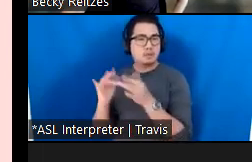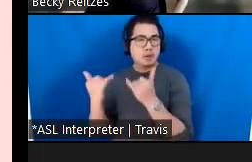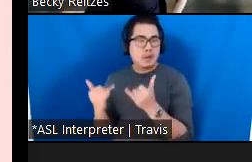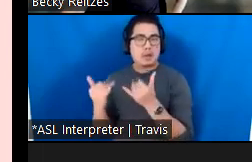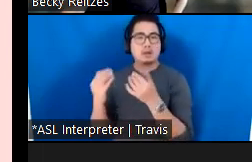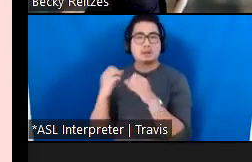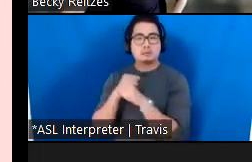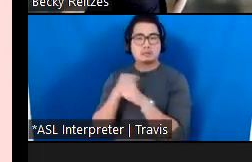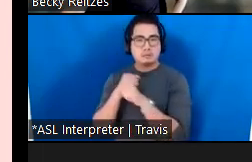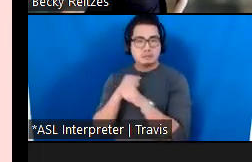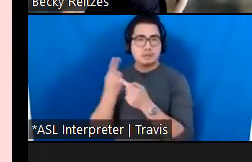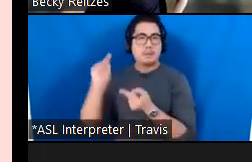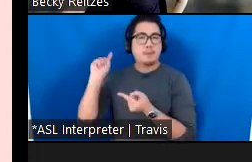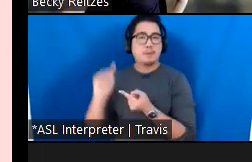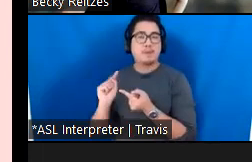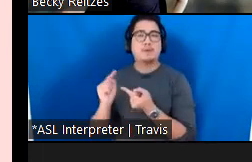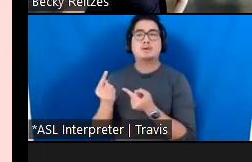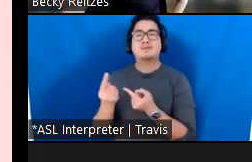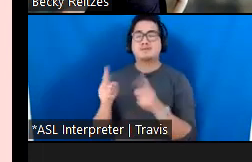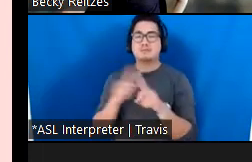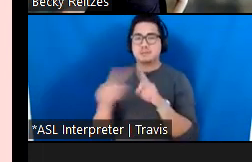numbers, unfortunately, of our rates right now.